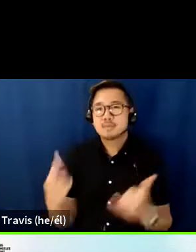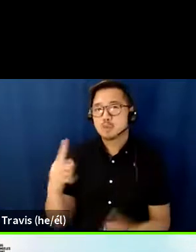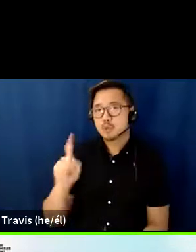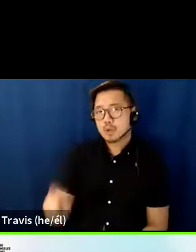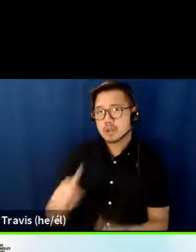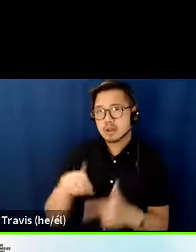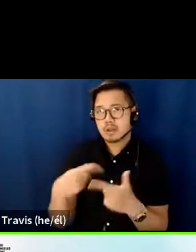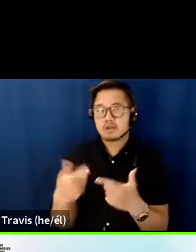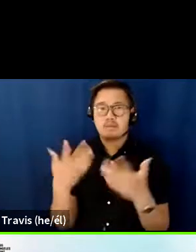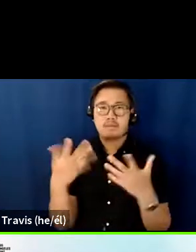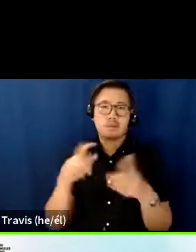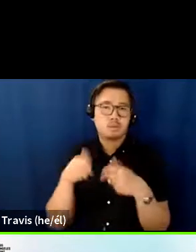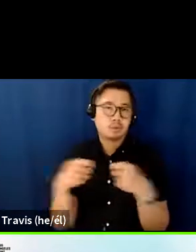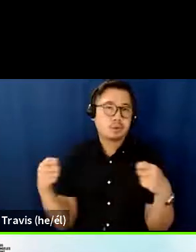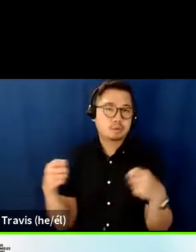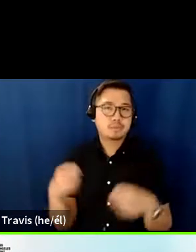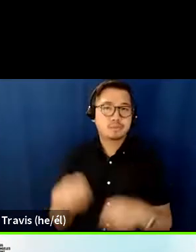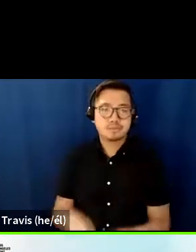up.